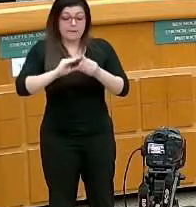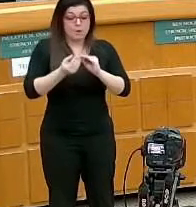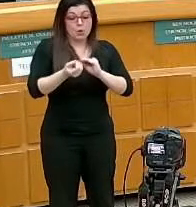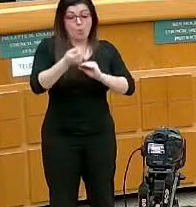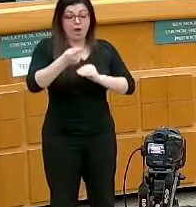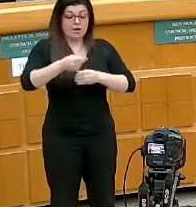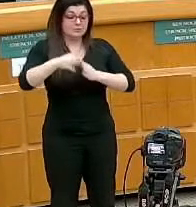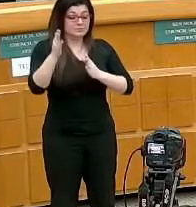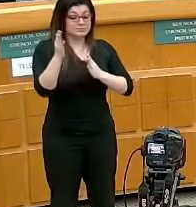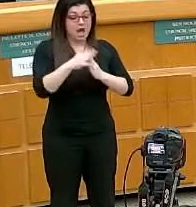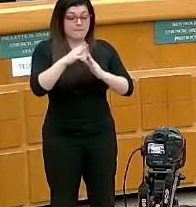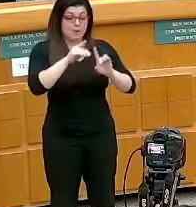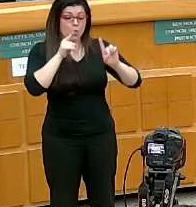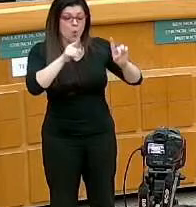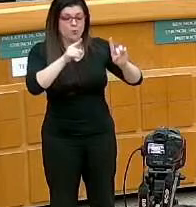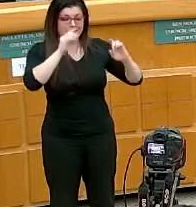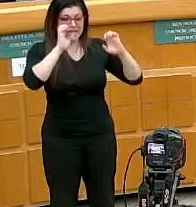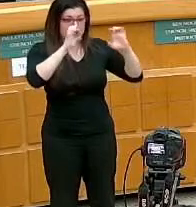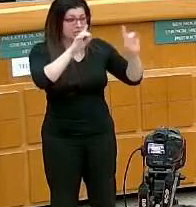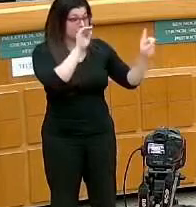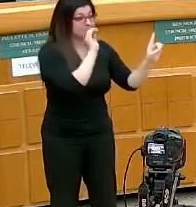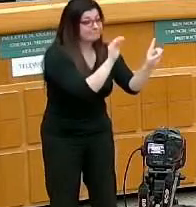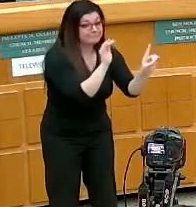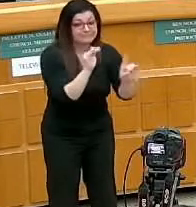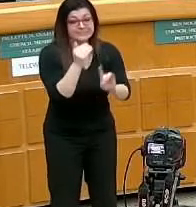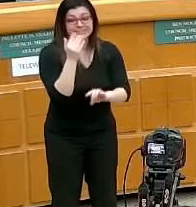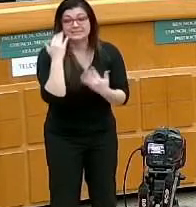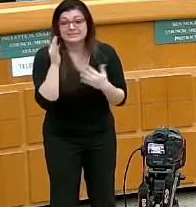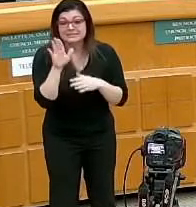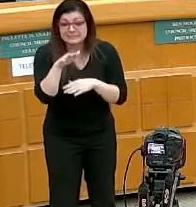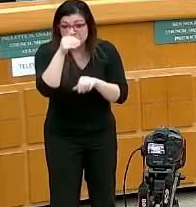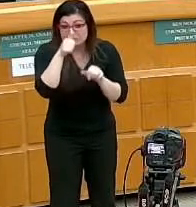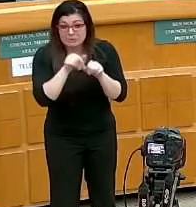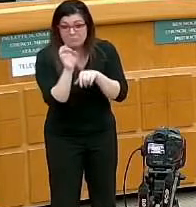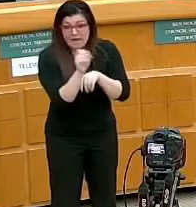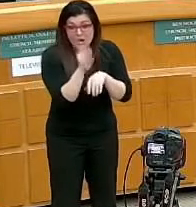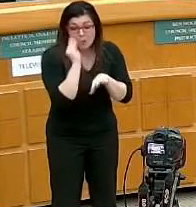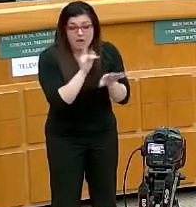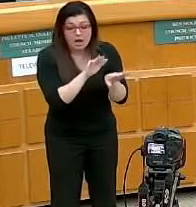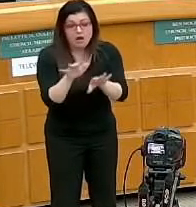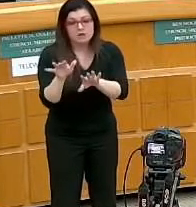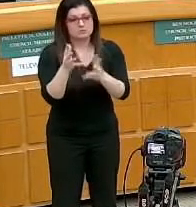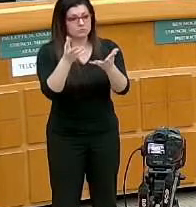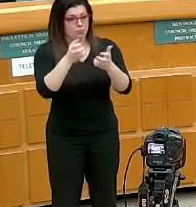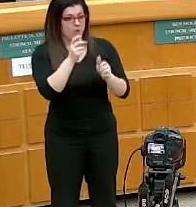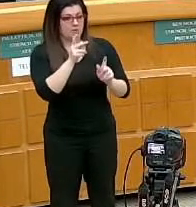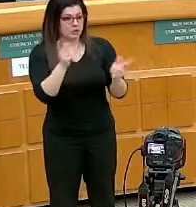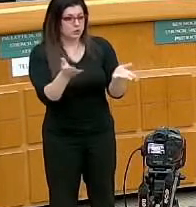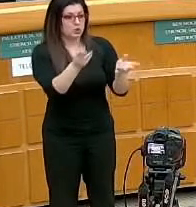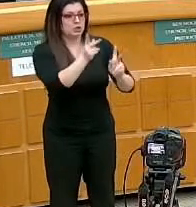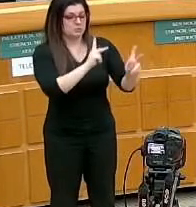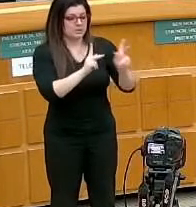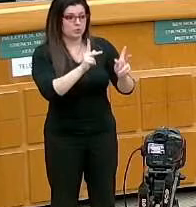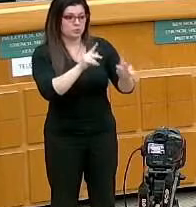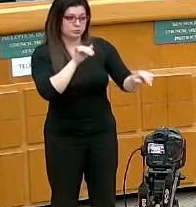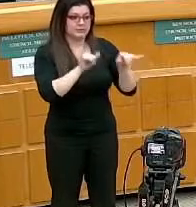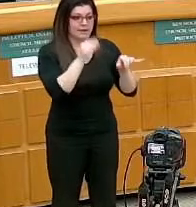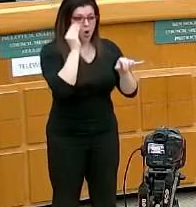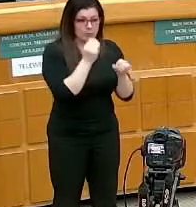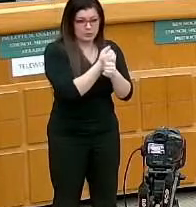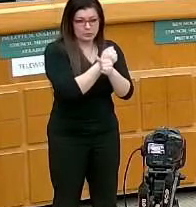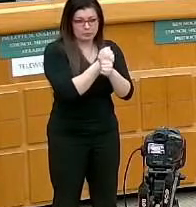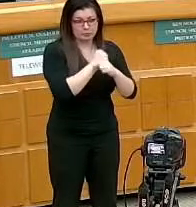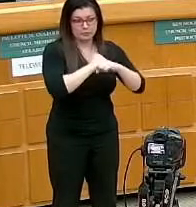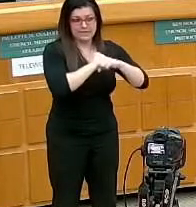not to punish. It's friendly reminders and just making sure people follow the rules to protect them and save lives. So we'll get you a